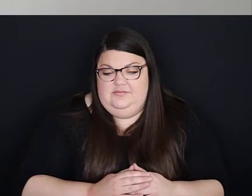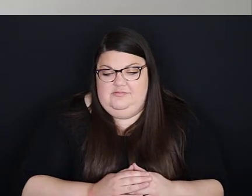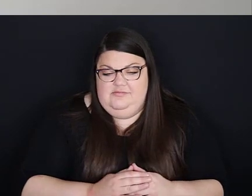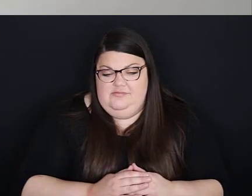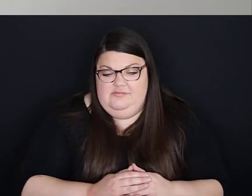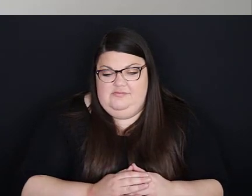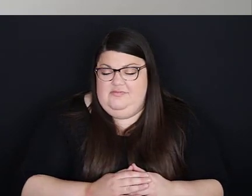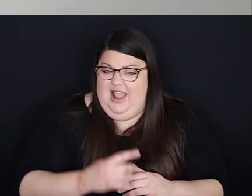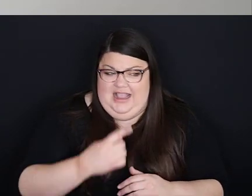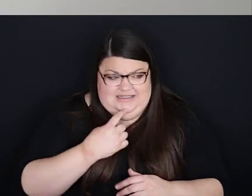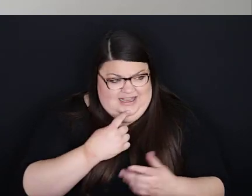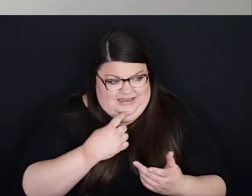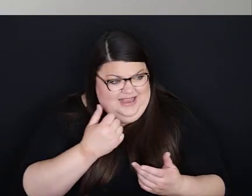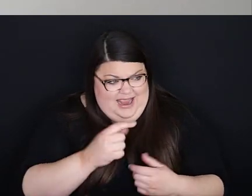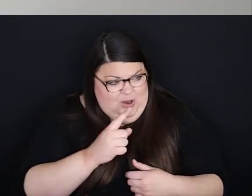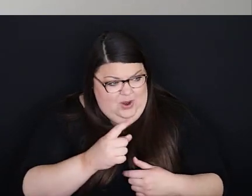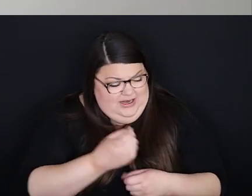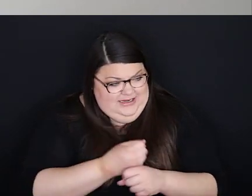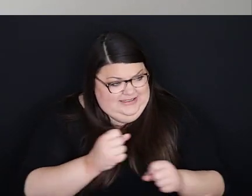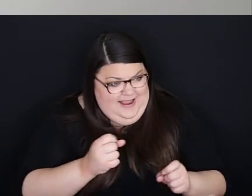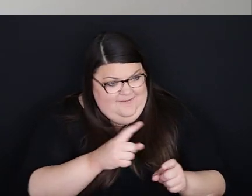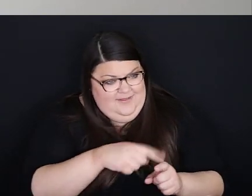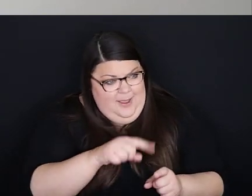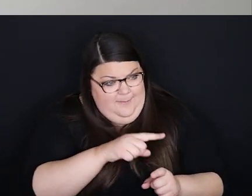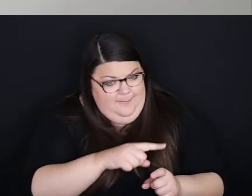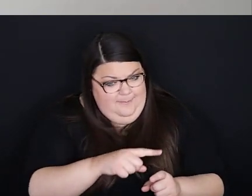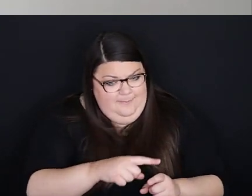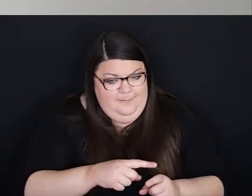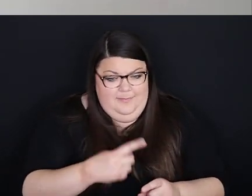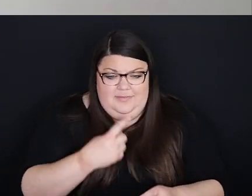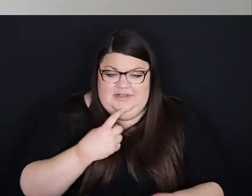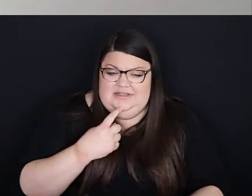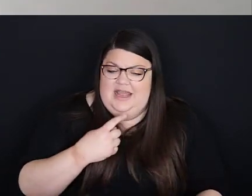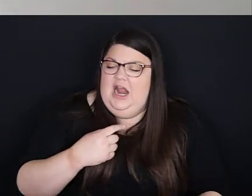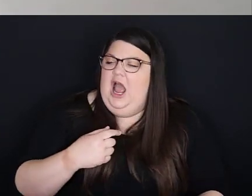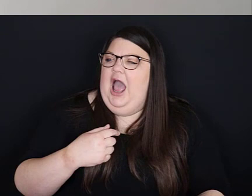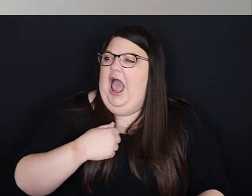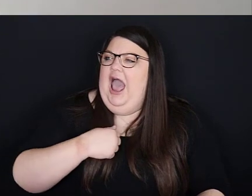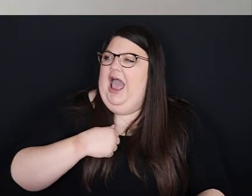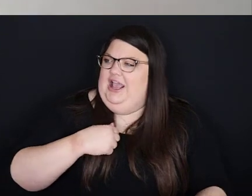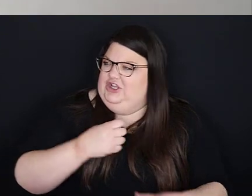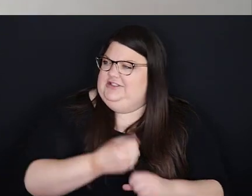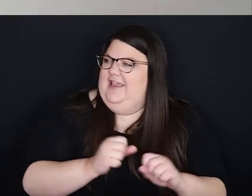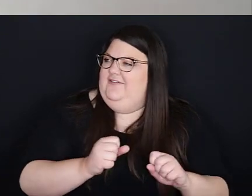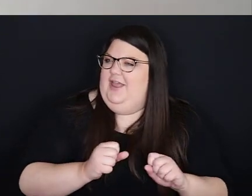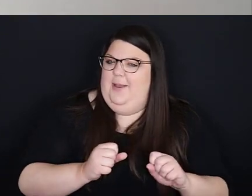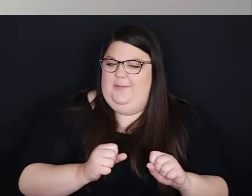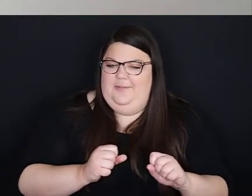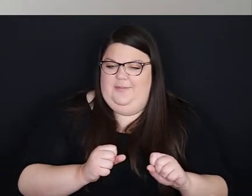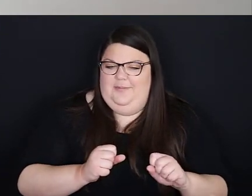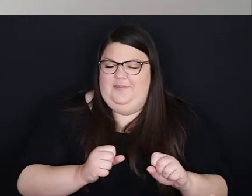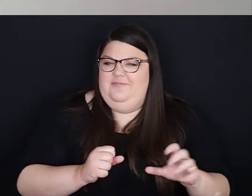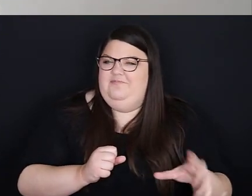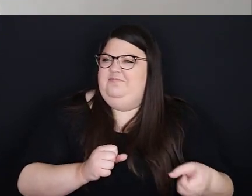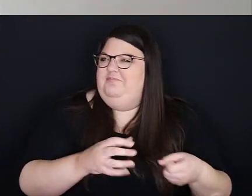"Well," I said, "Isn't anybody going to save them?" And he said, "I'll save them." And he went and